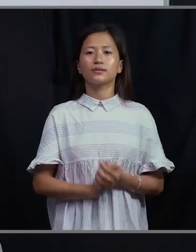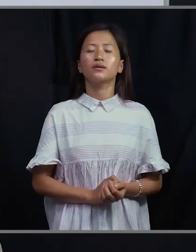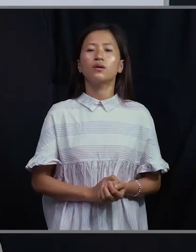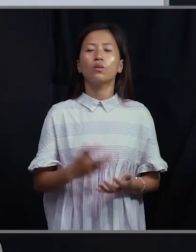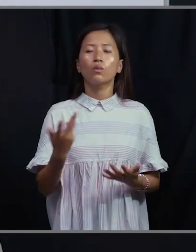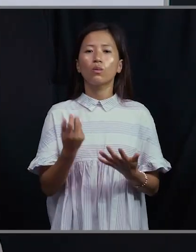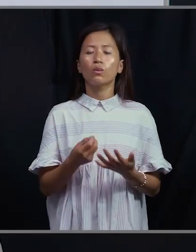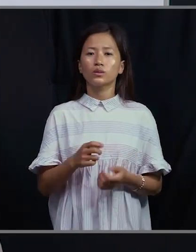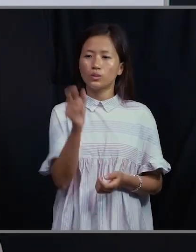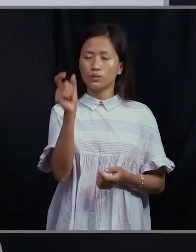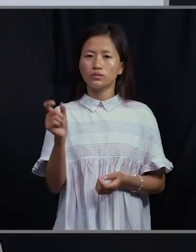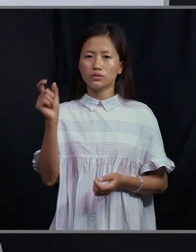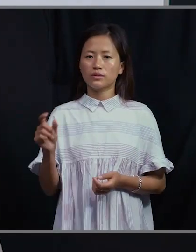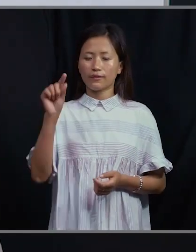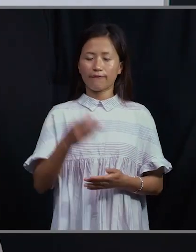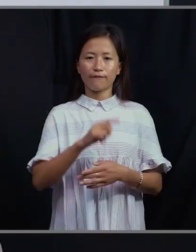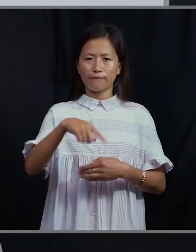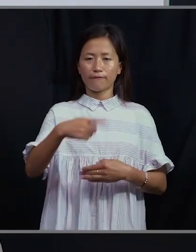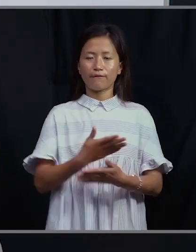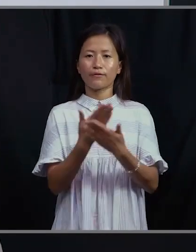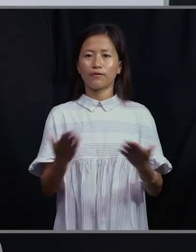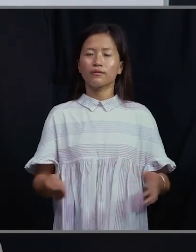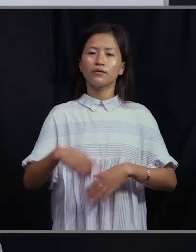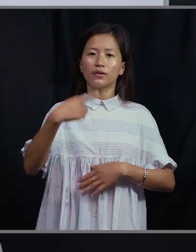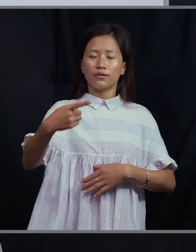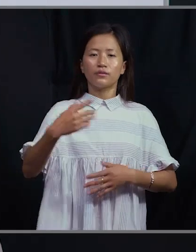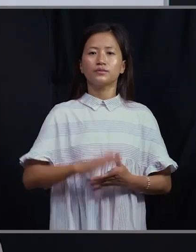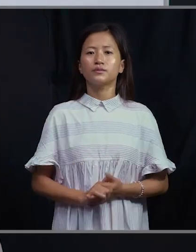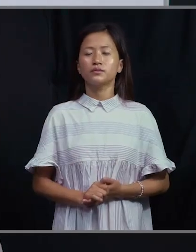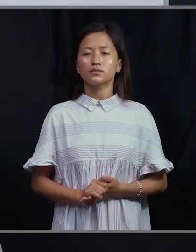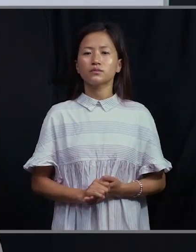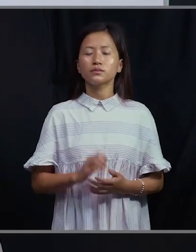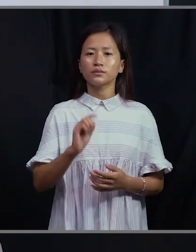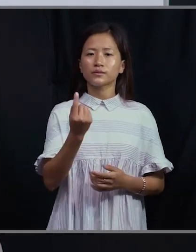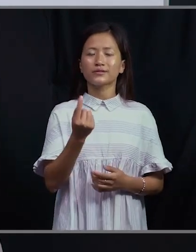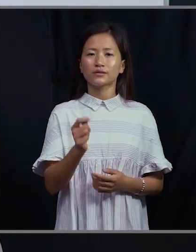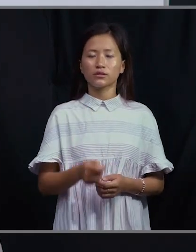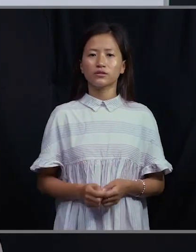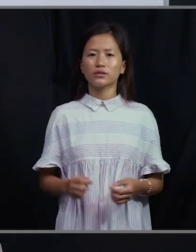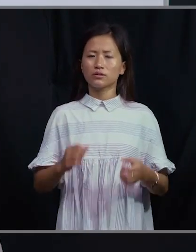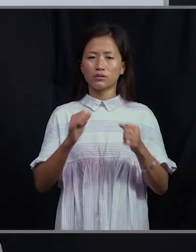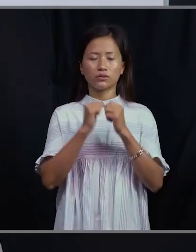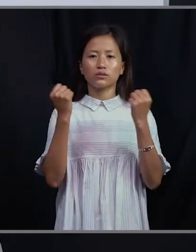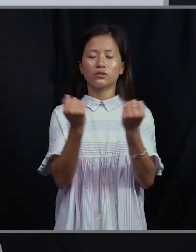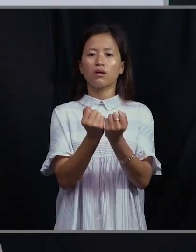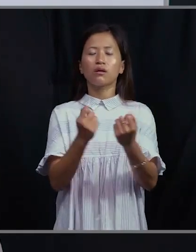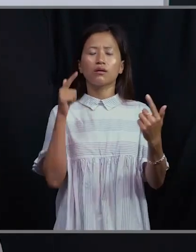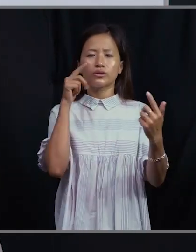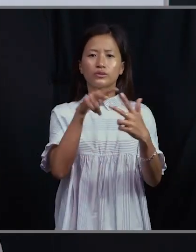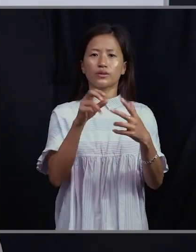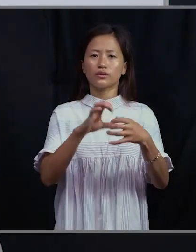qazi, what works does he do, and everything later on. Okay, so it is not just a social contract, but it is also